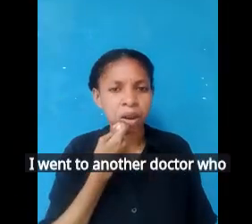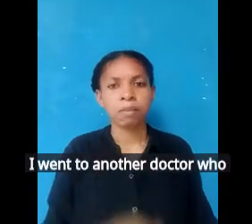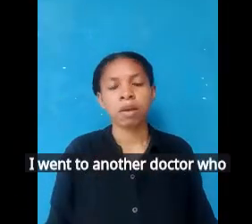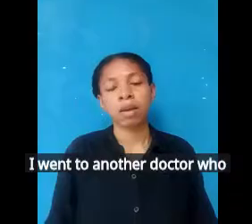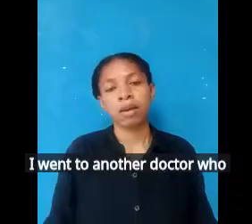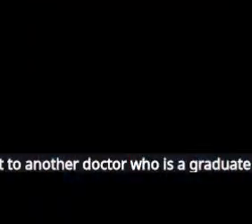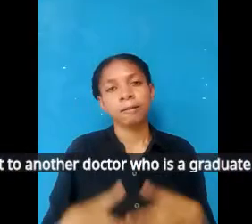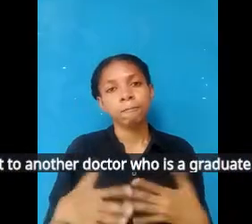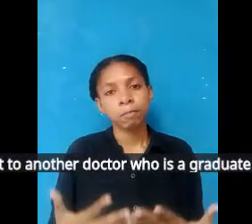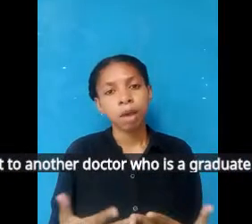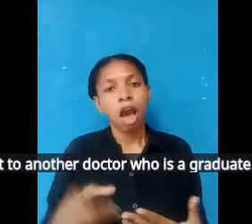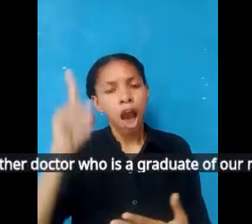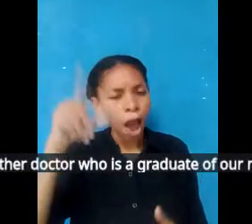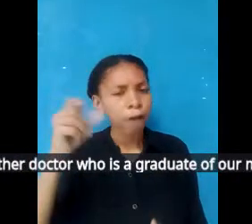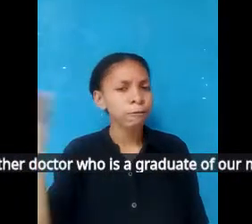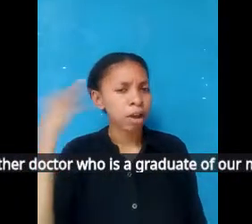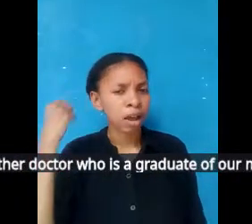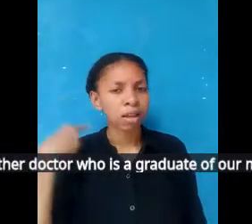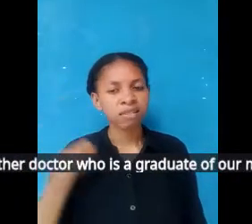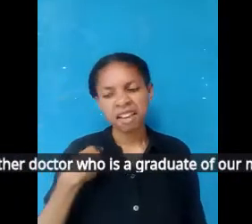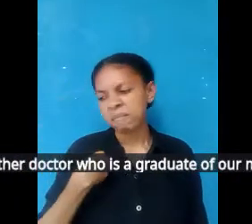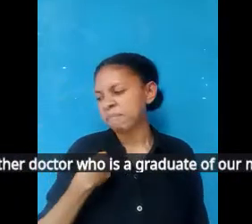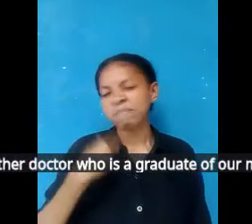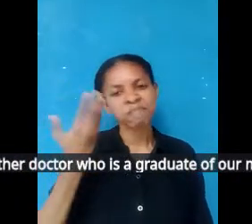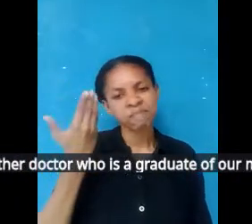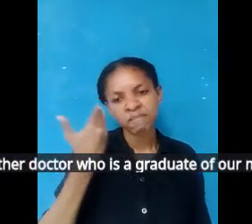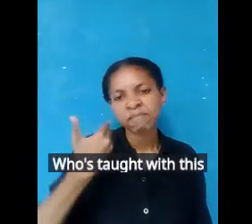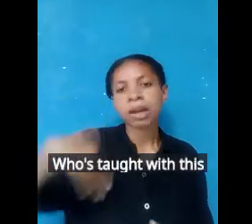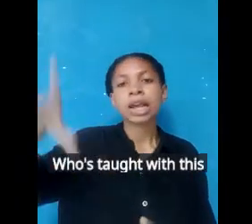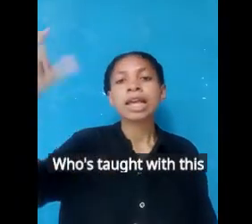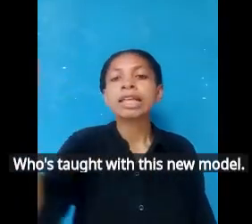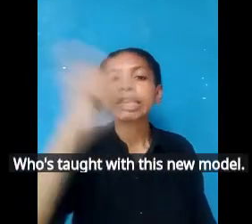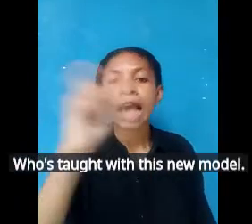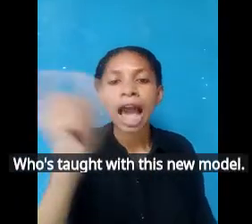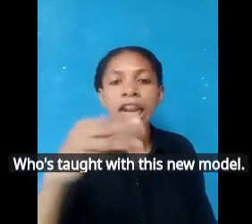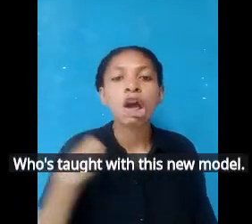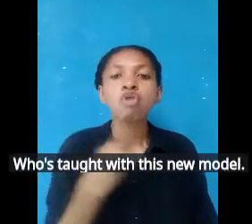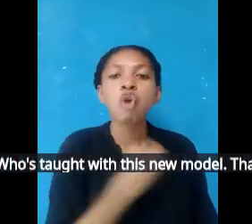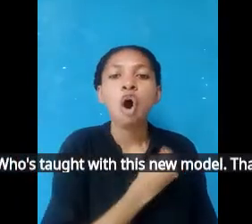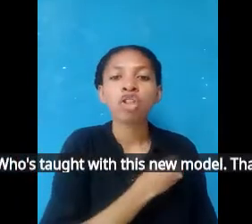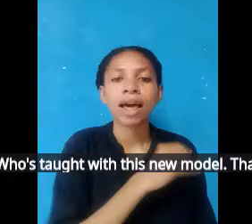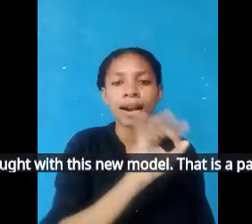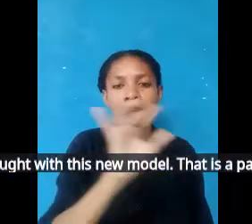graduate of our medical school, who was taught with this new model that is a partnership.